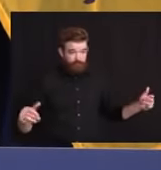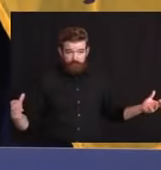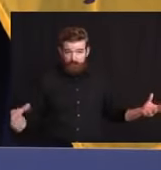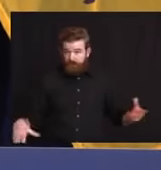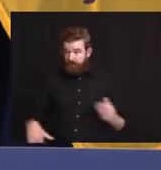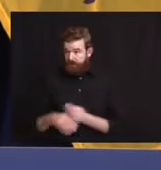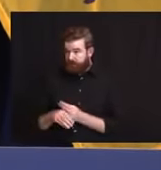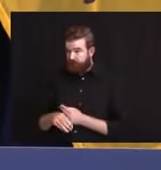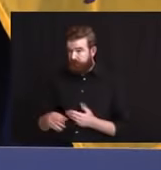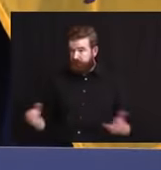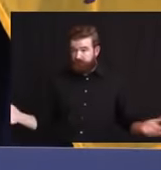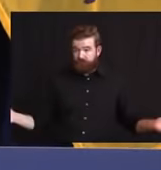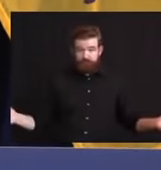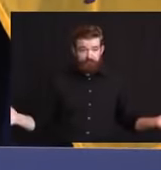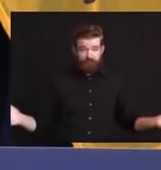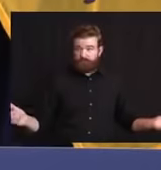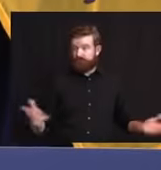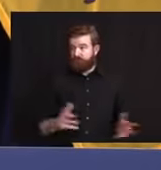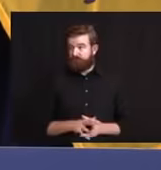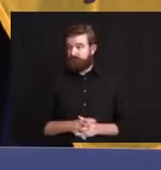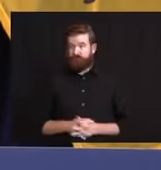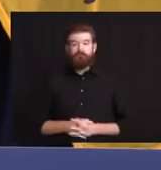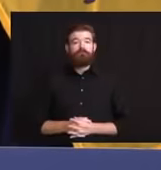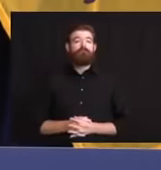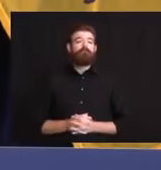is the silver lining here